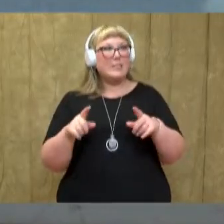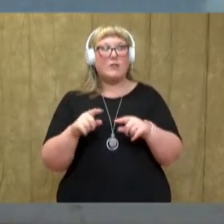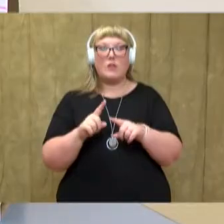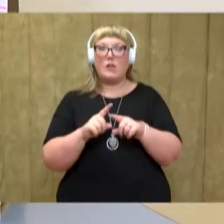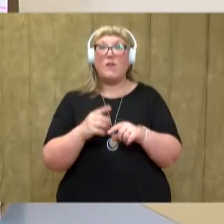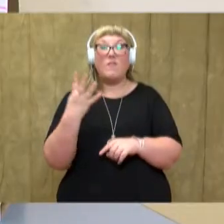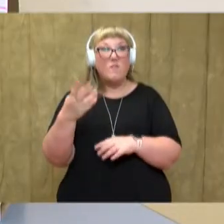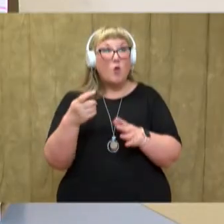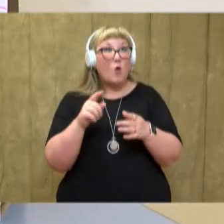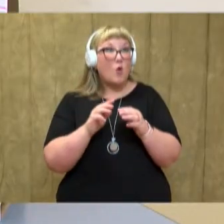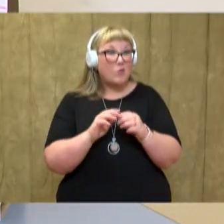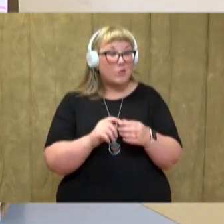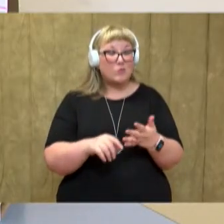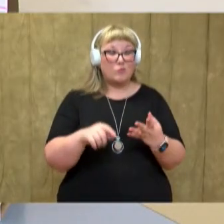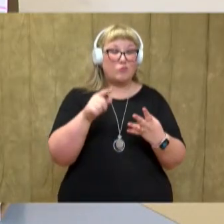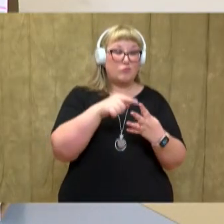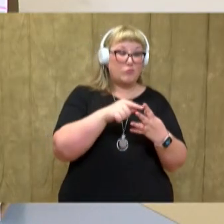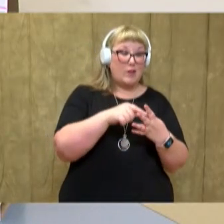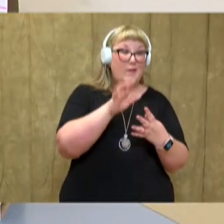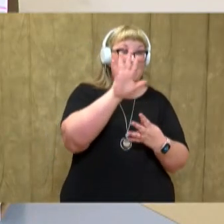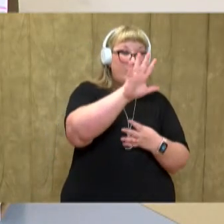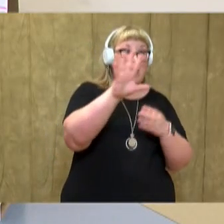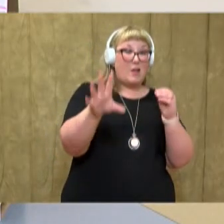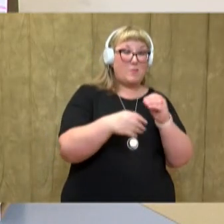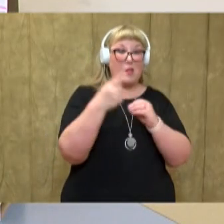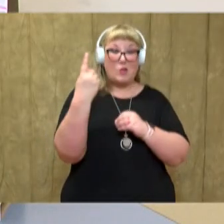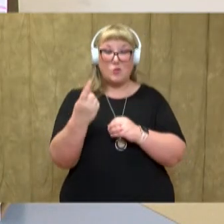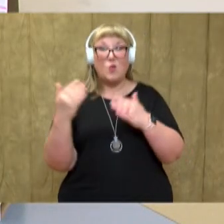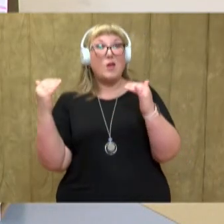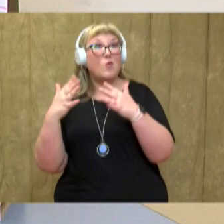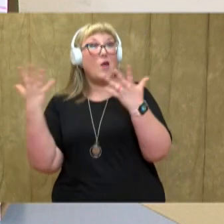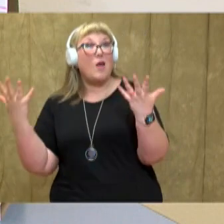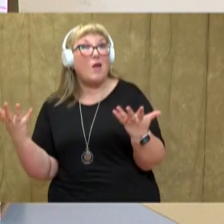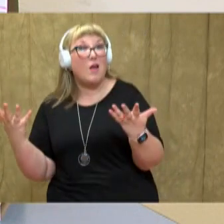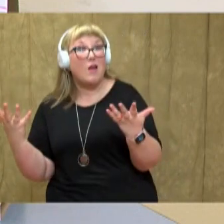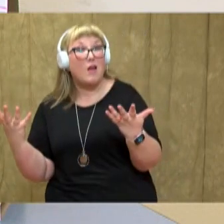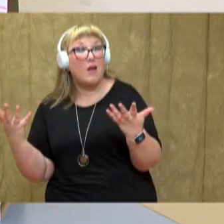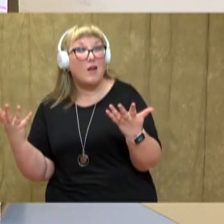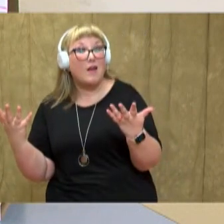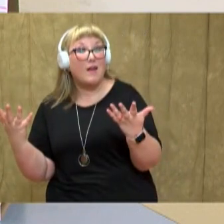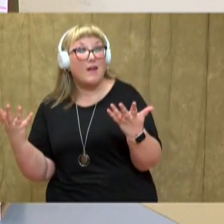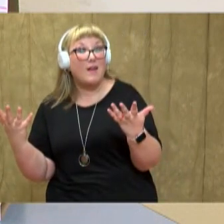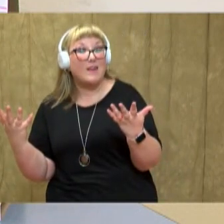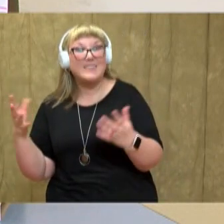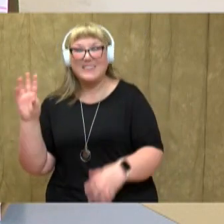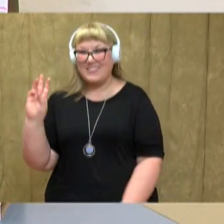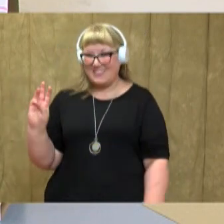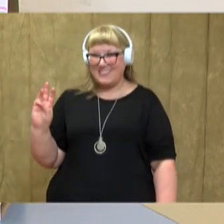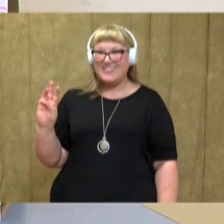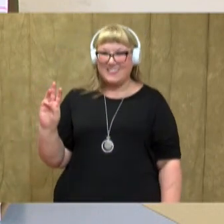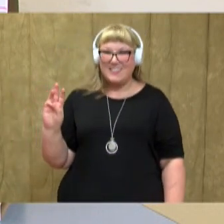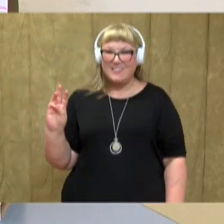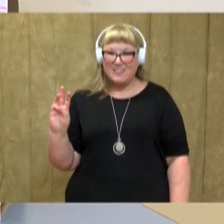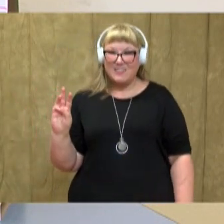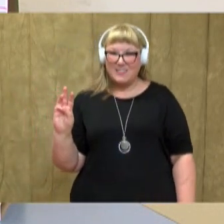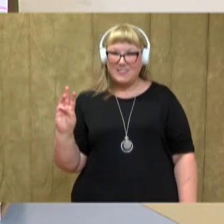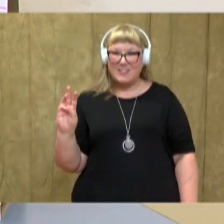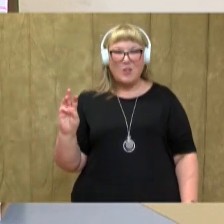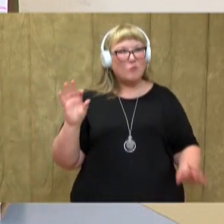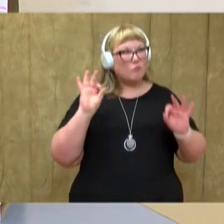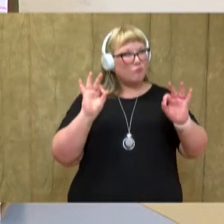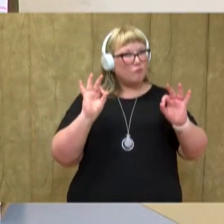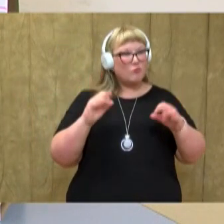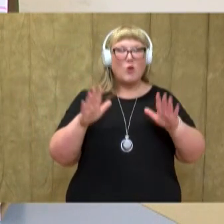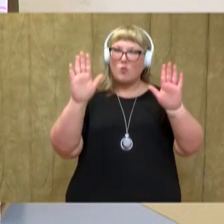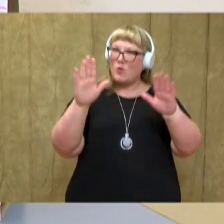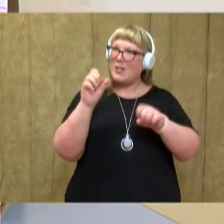ways. 5 plus 1 equals 6. Very